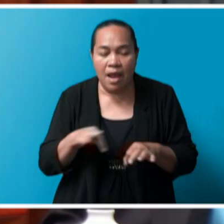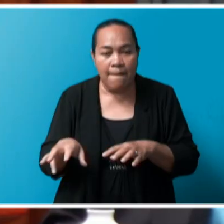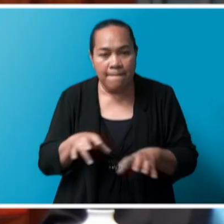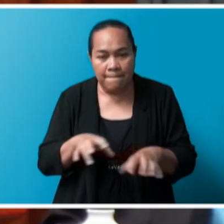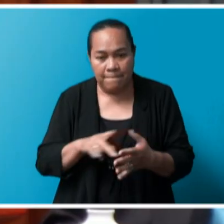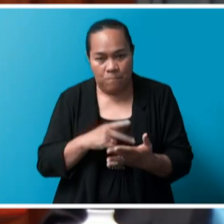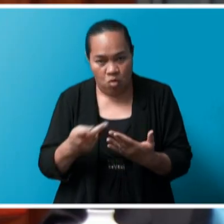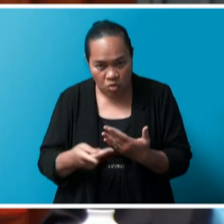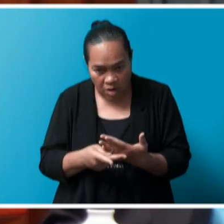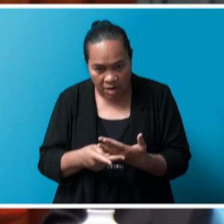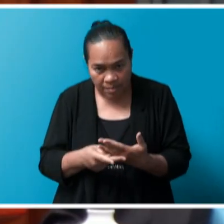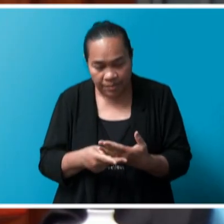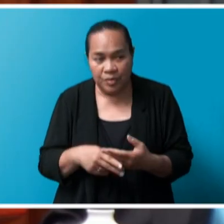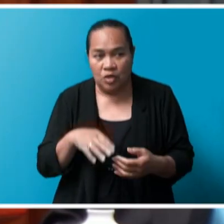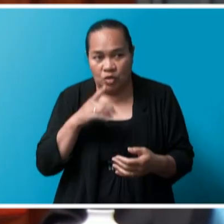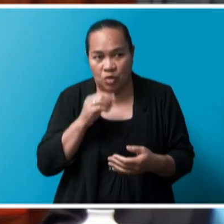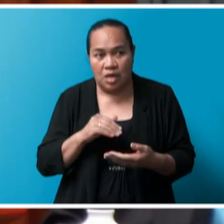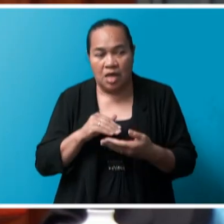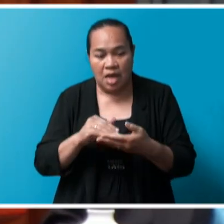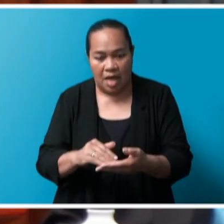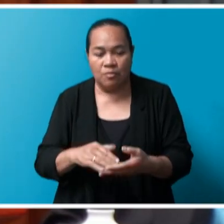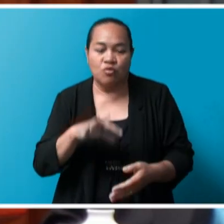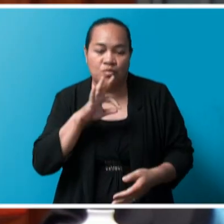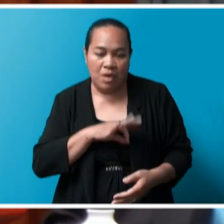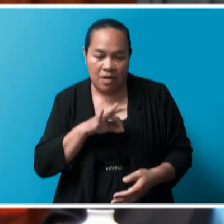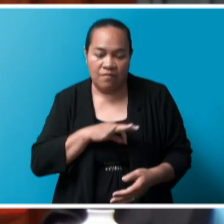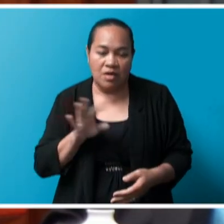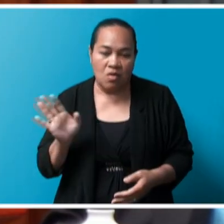greatest long-term social economic benefits for